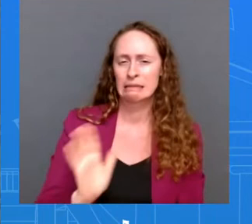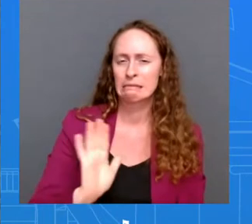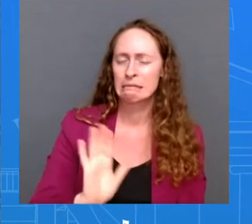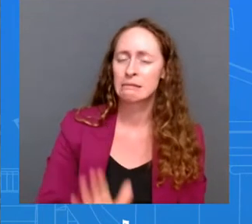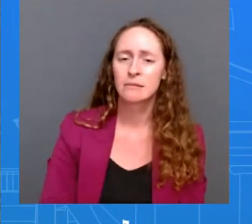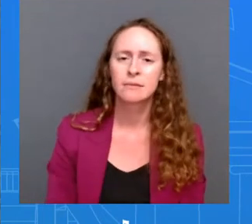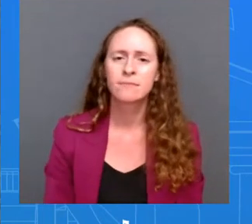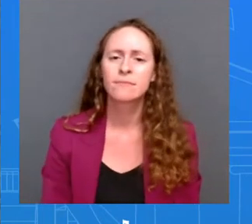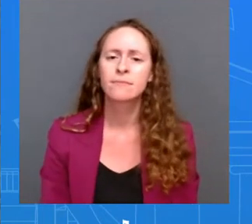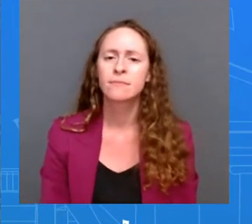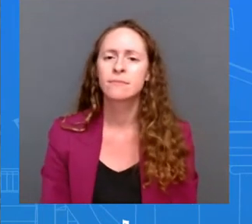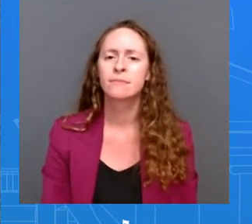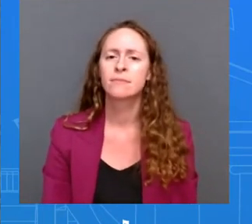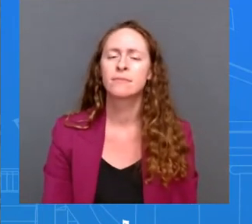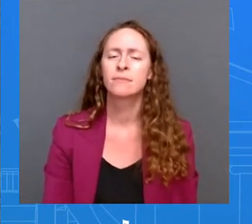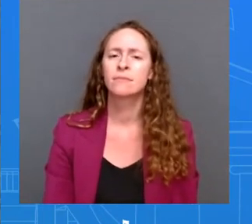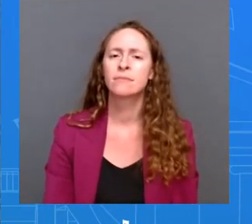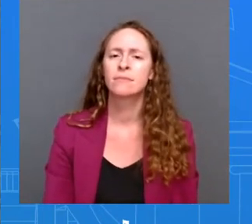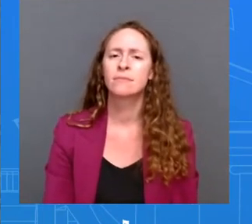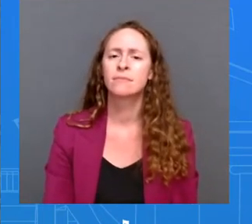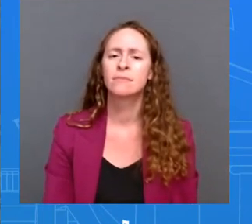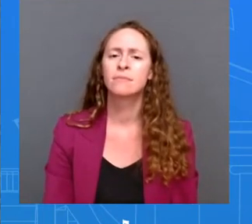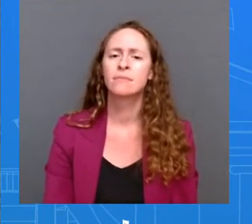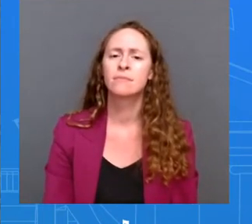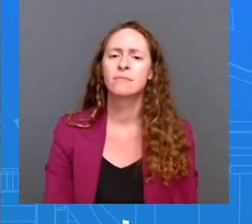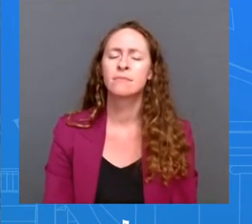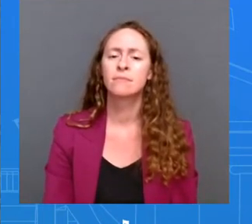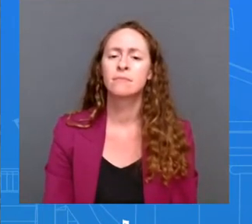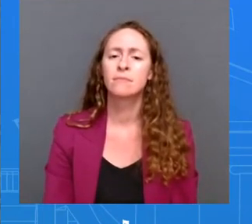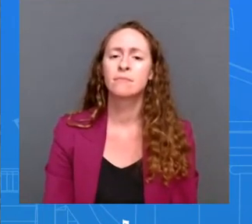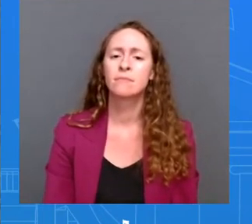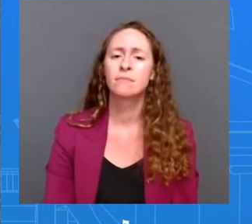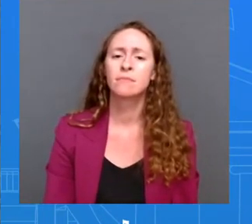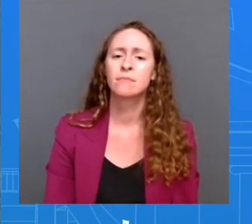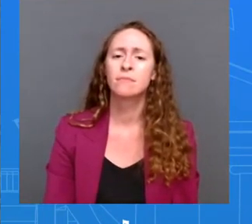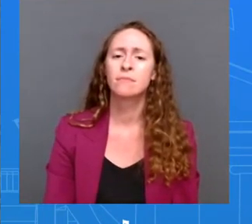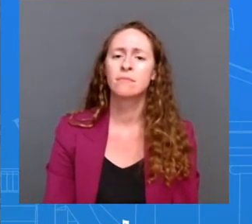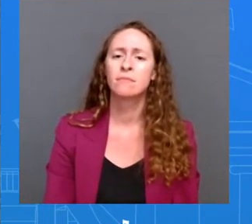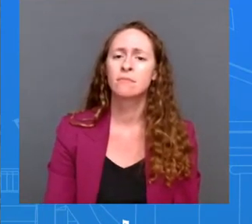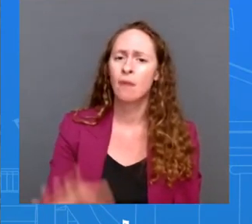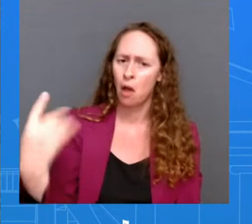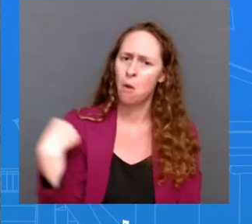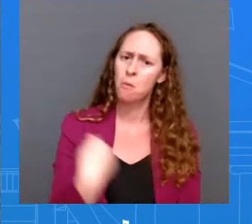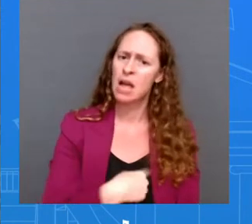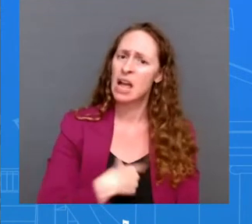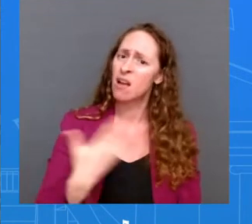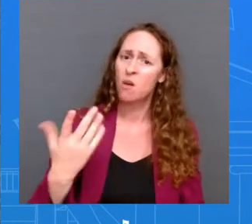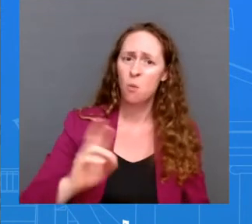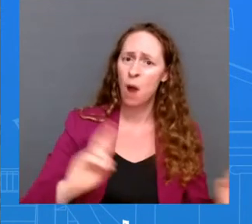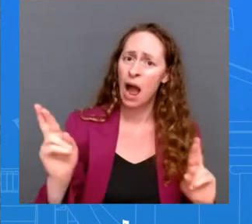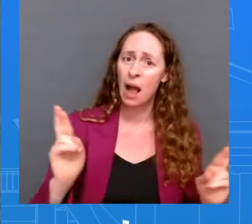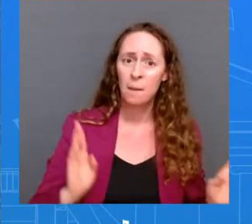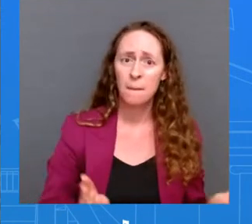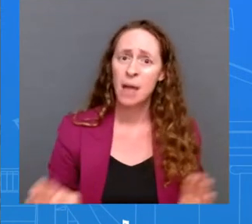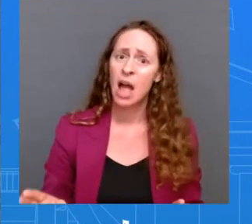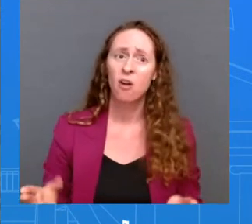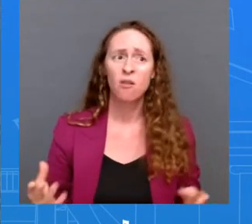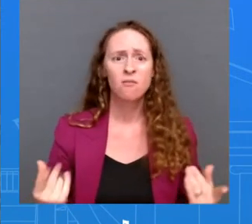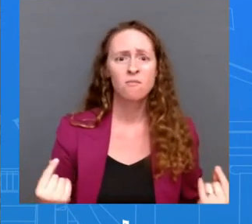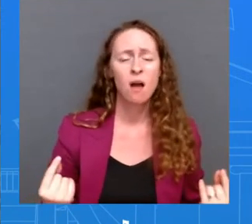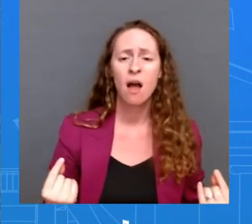do, it's across all the tools of government power. It's not just about the military.